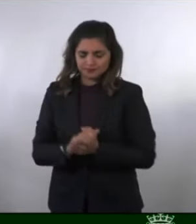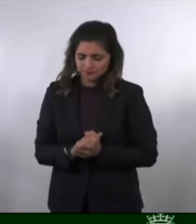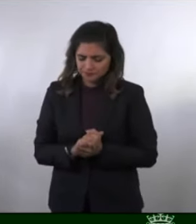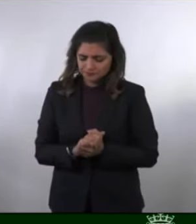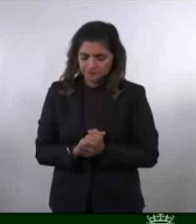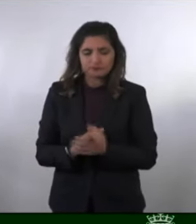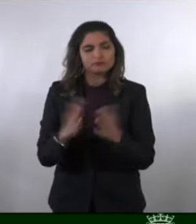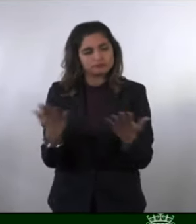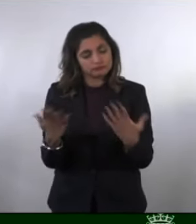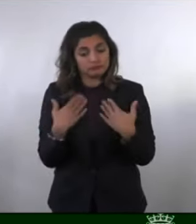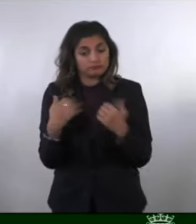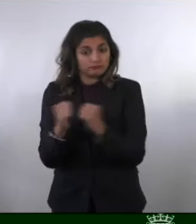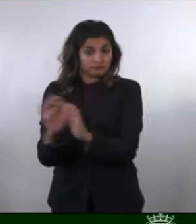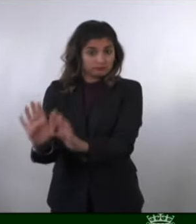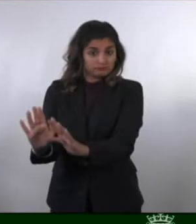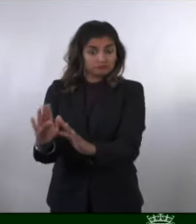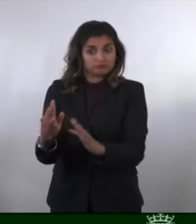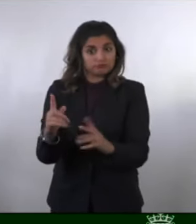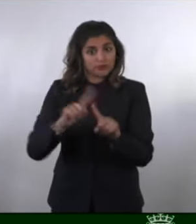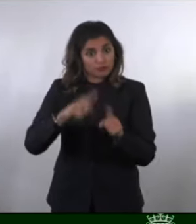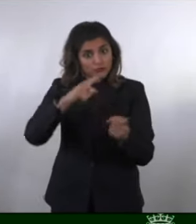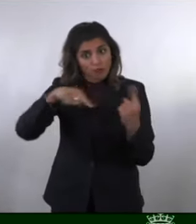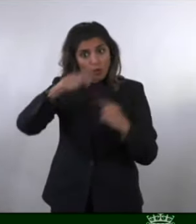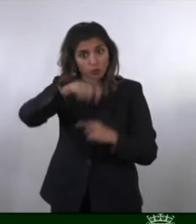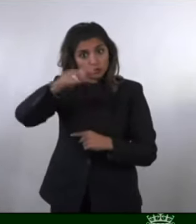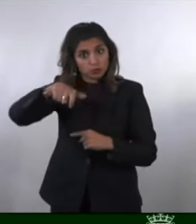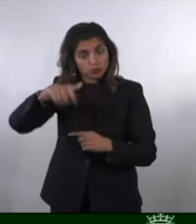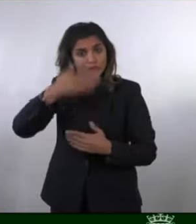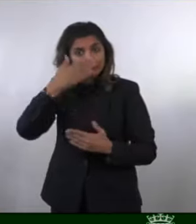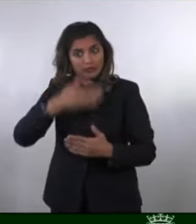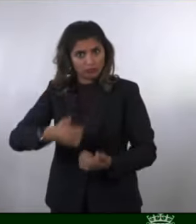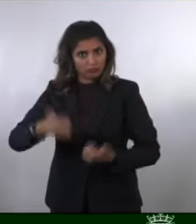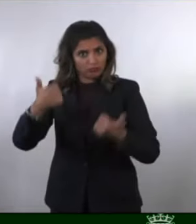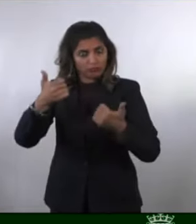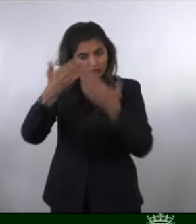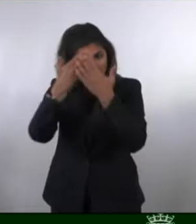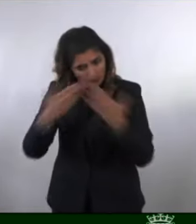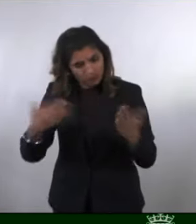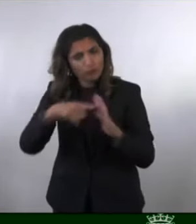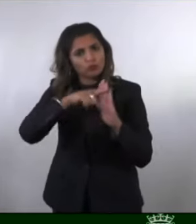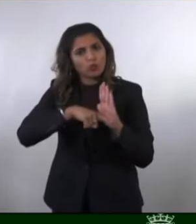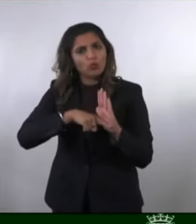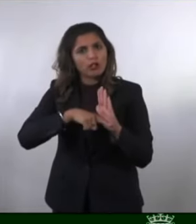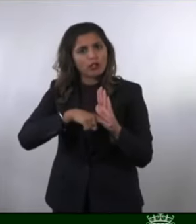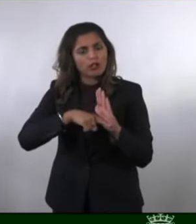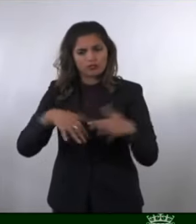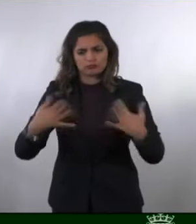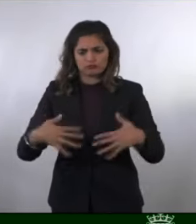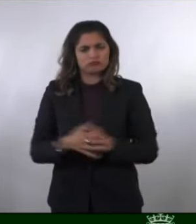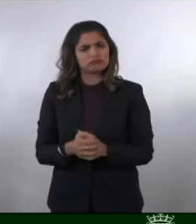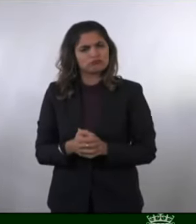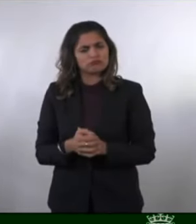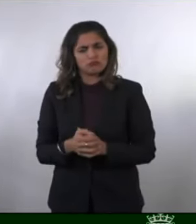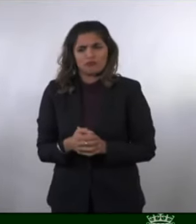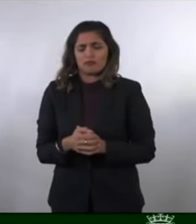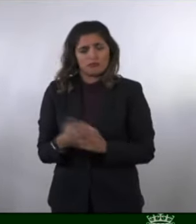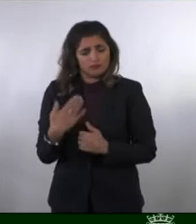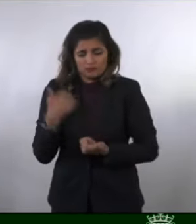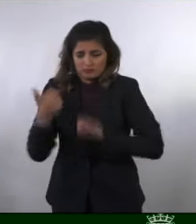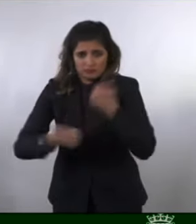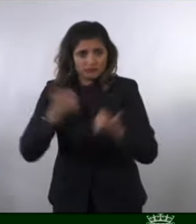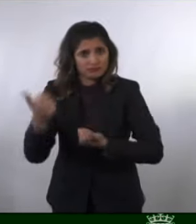been obeying the rules, and it's to an astonishing degree thanks to the heroic effort of the people of this